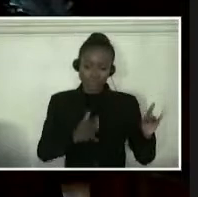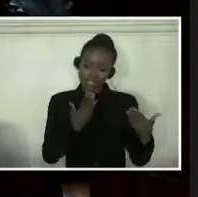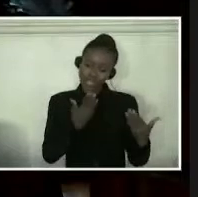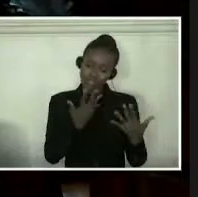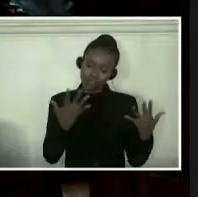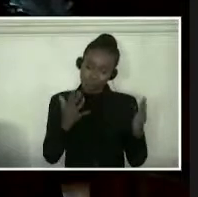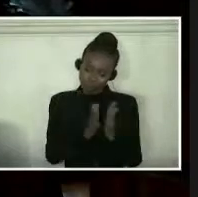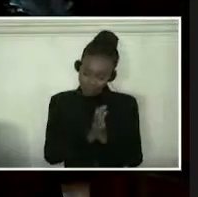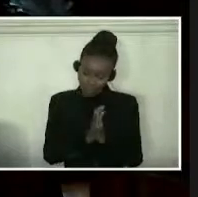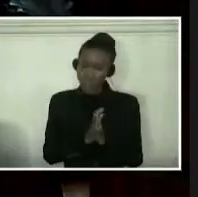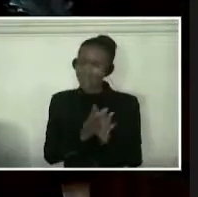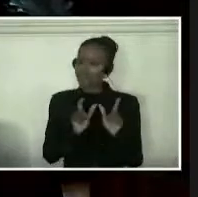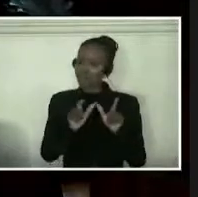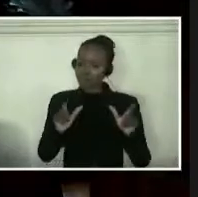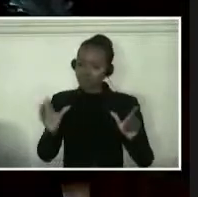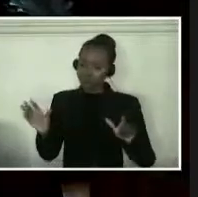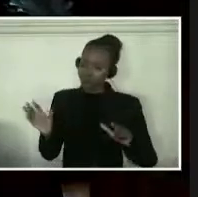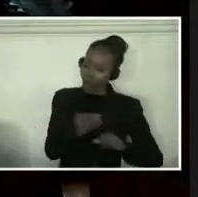pillow